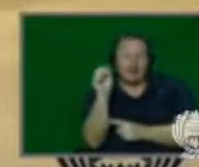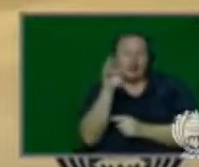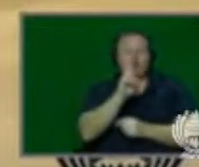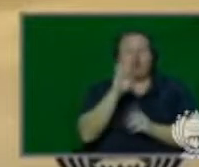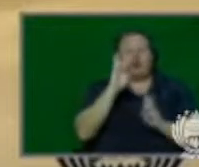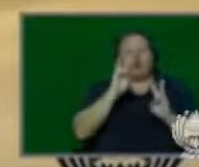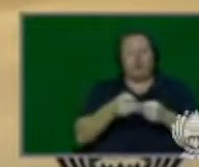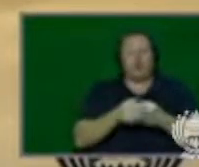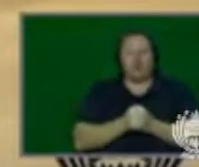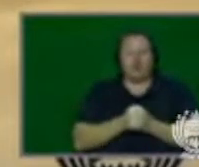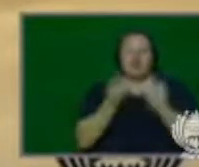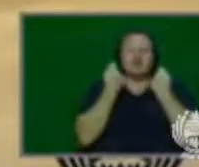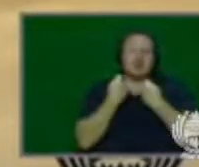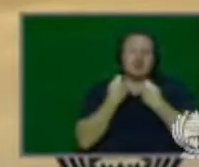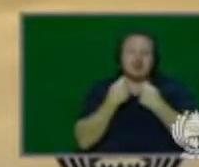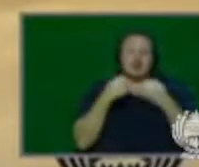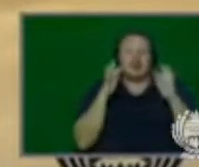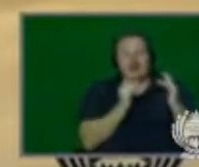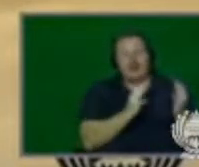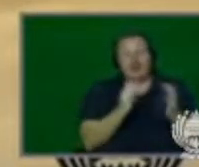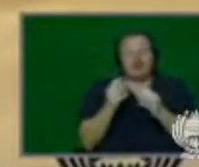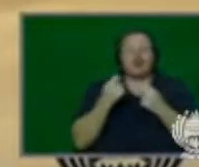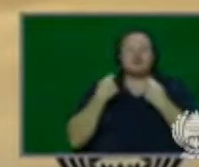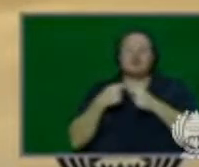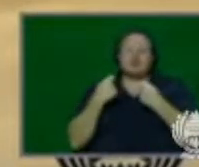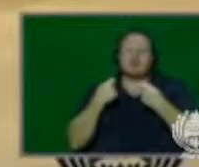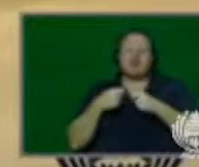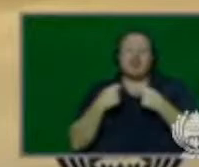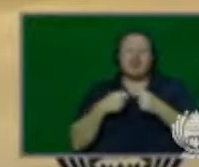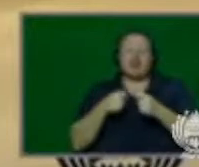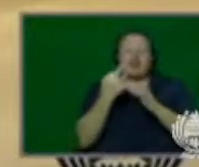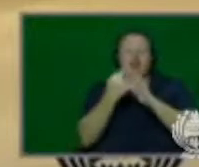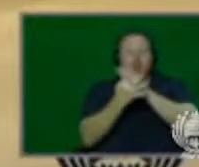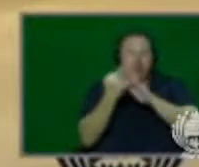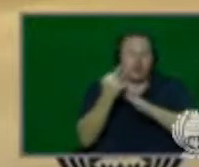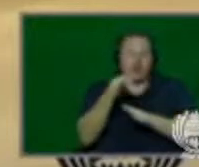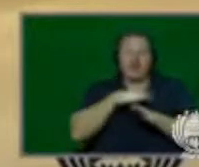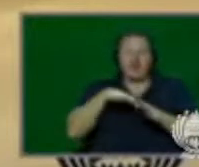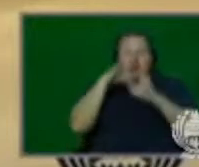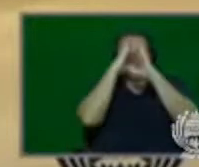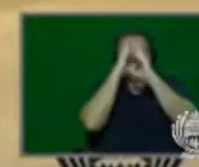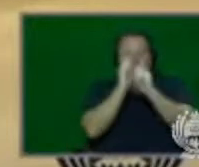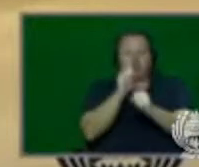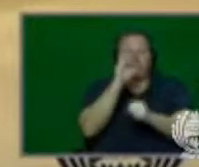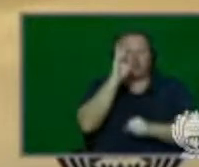The spending will focus on 3 sectors: